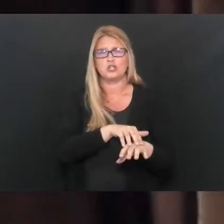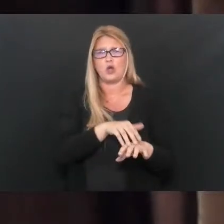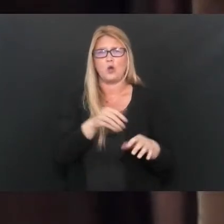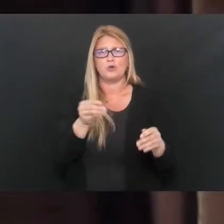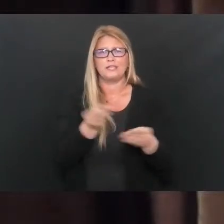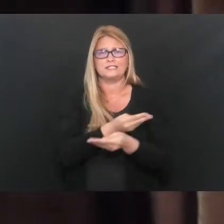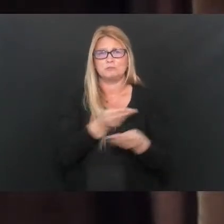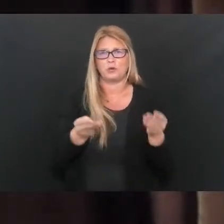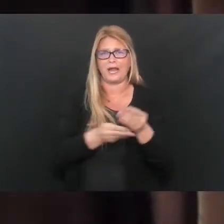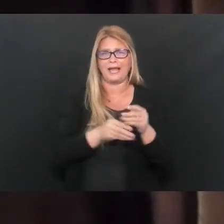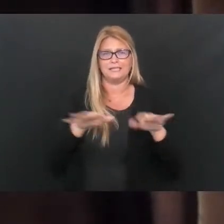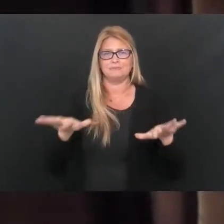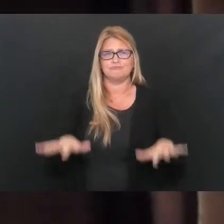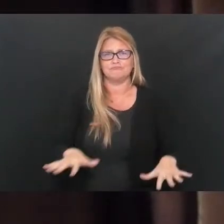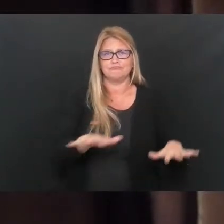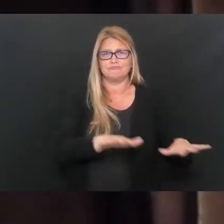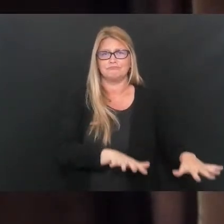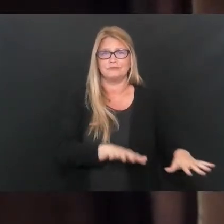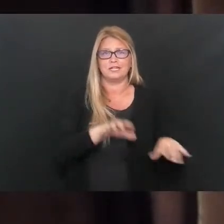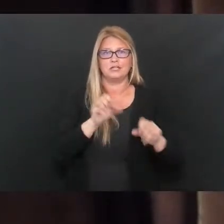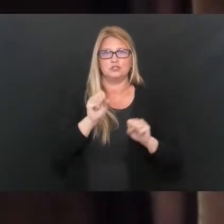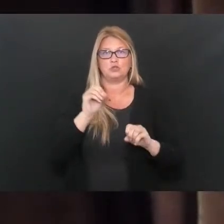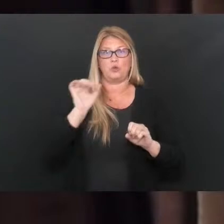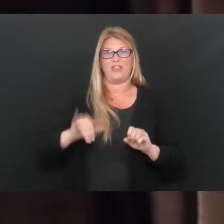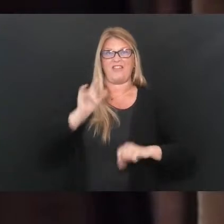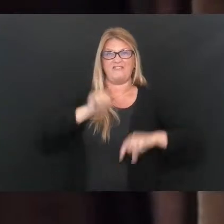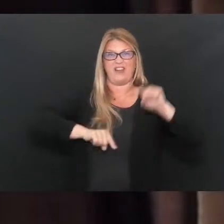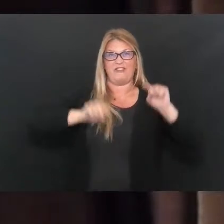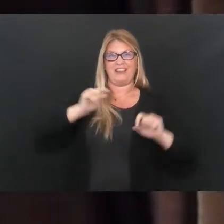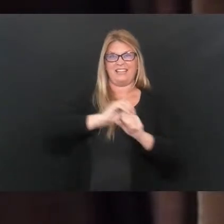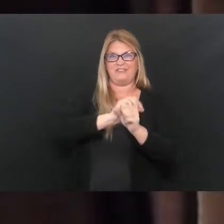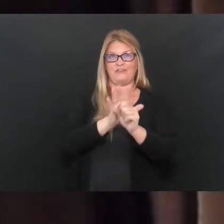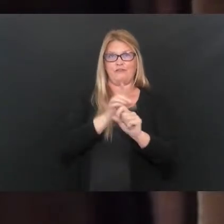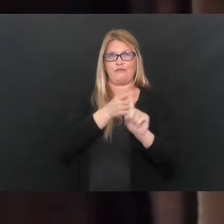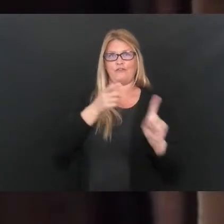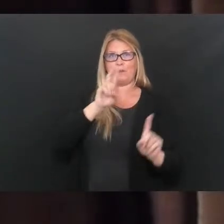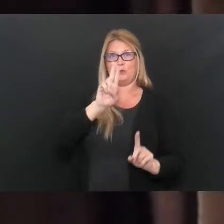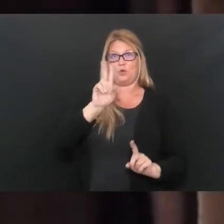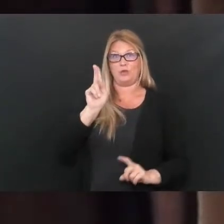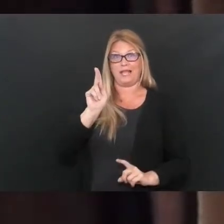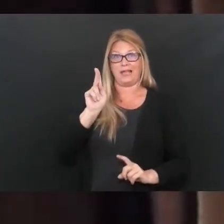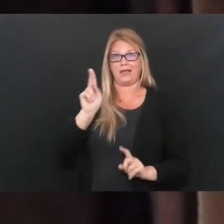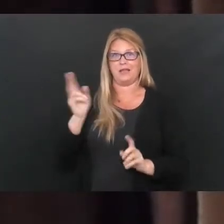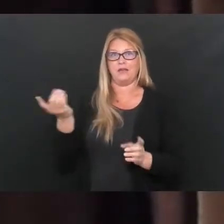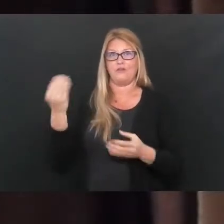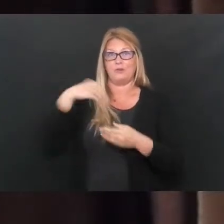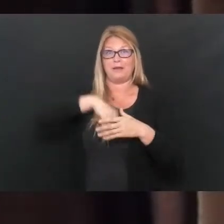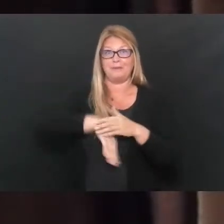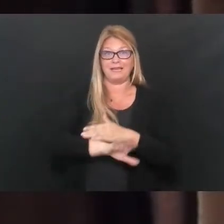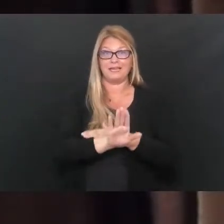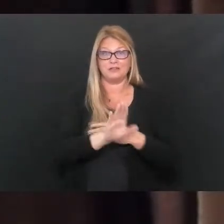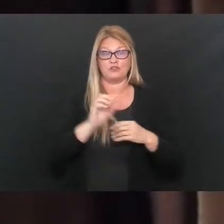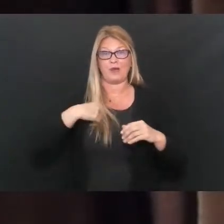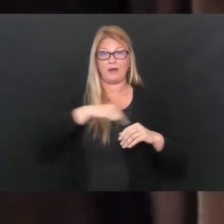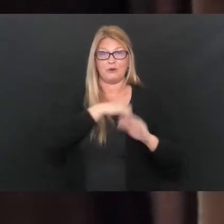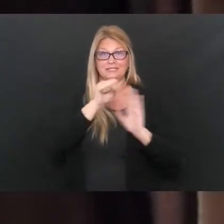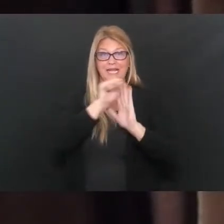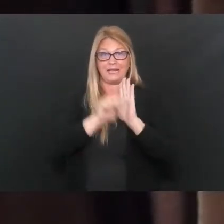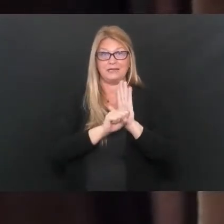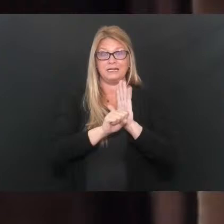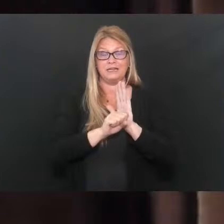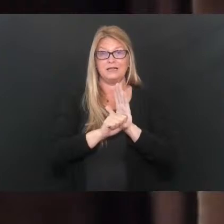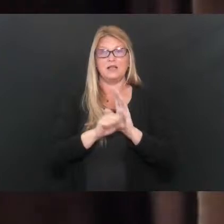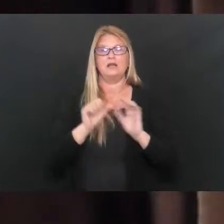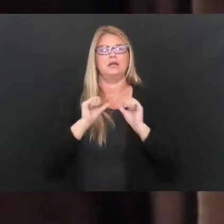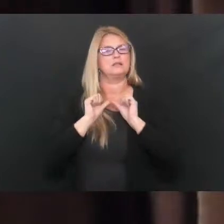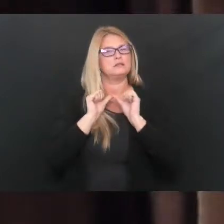spread, to slow down the rate of these variants, the United Kingdom variant particularly in moving, but also continue to vaccinate and